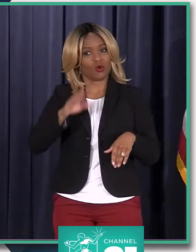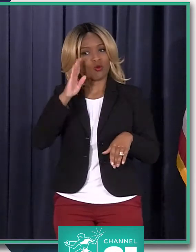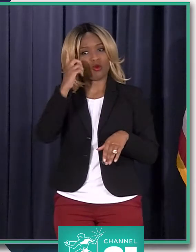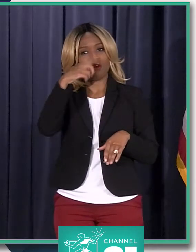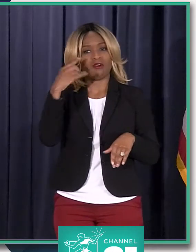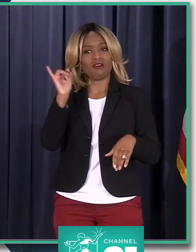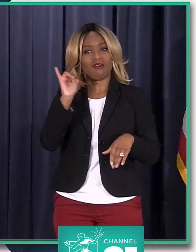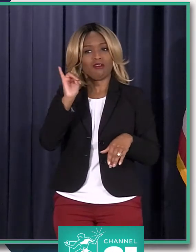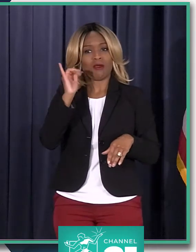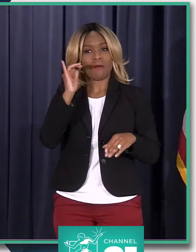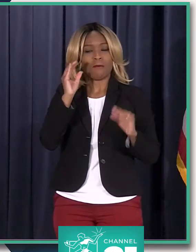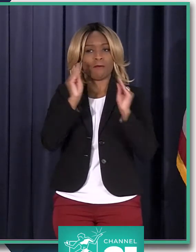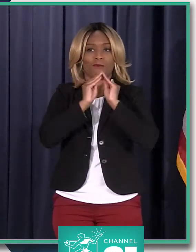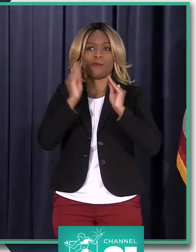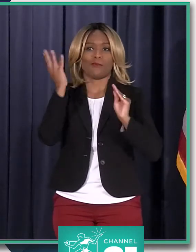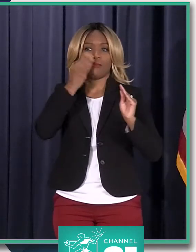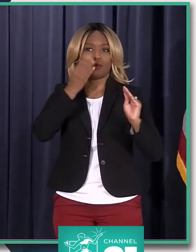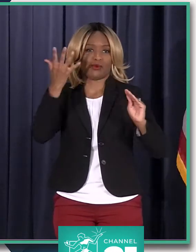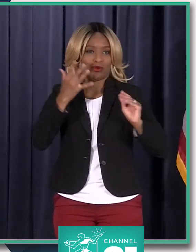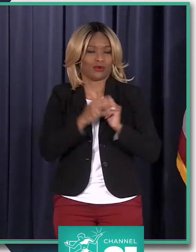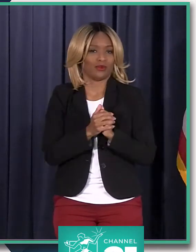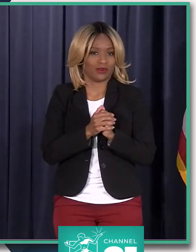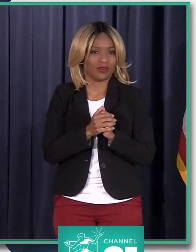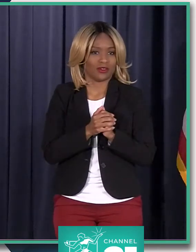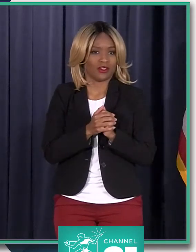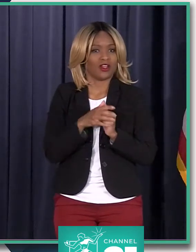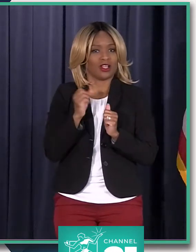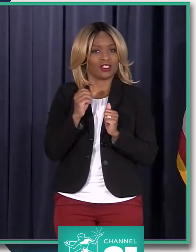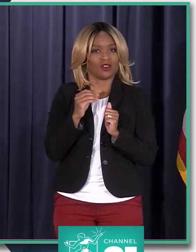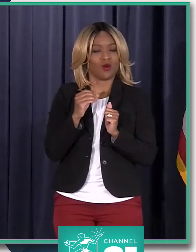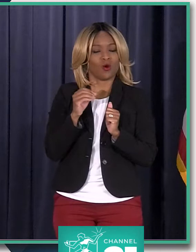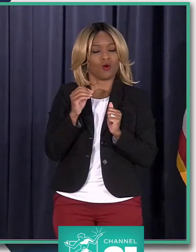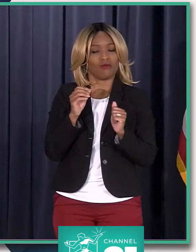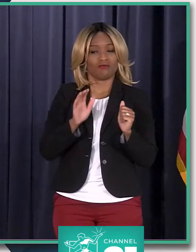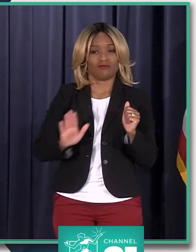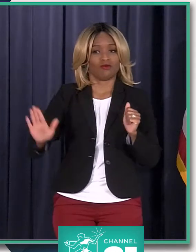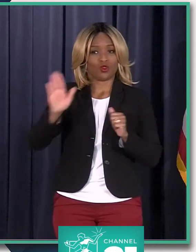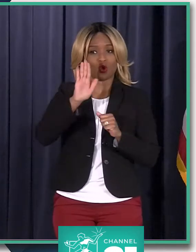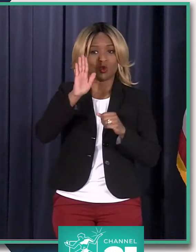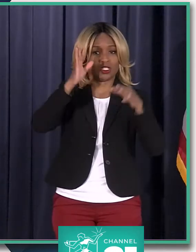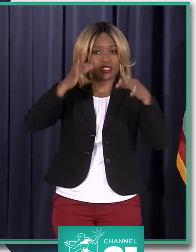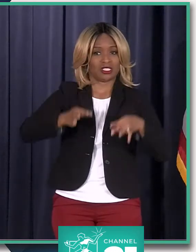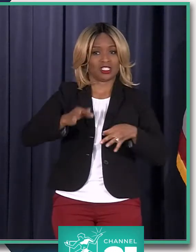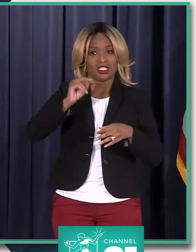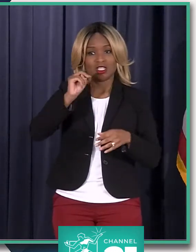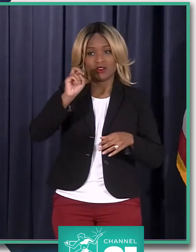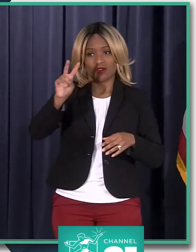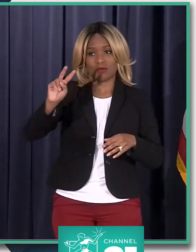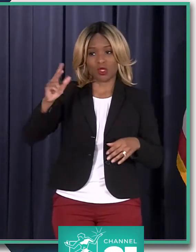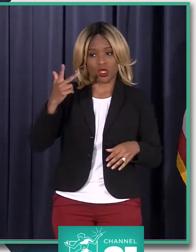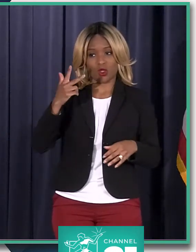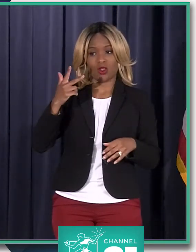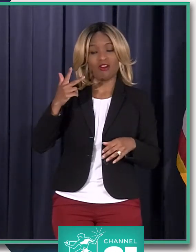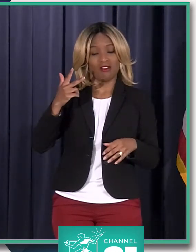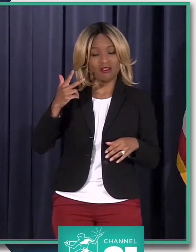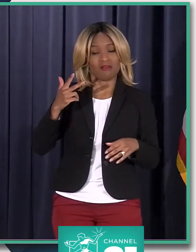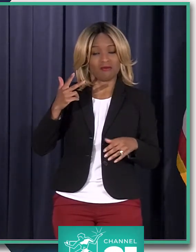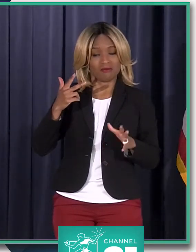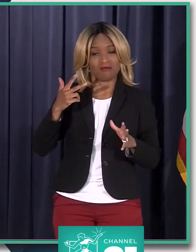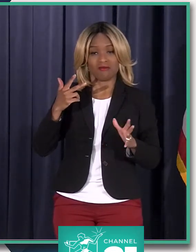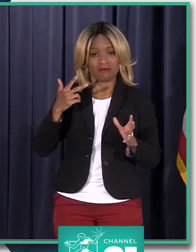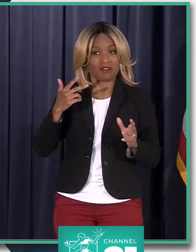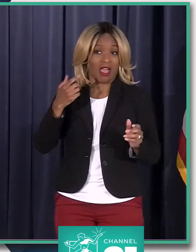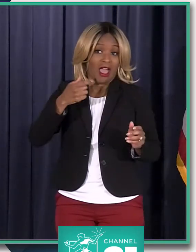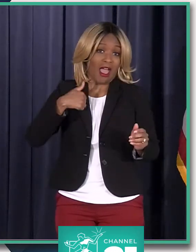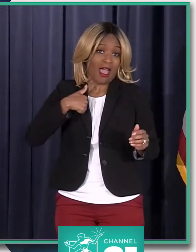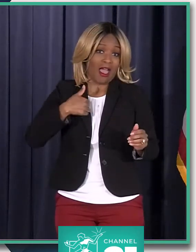so I hope you'll read all the literature and you'll make a decision on November 3rd that is the right decision for your neighborhood.